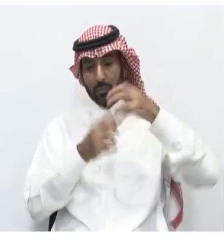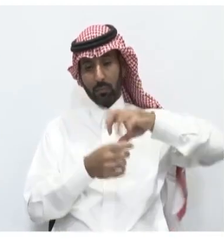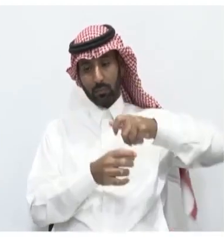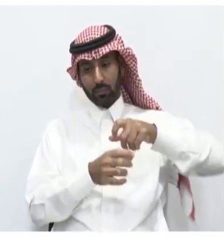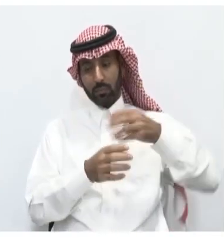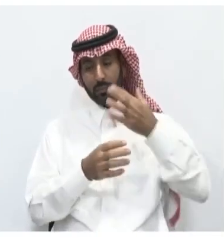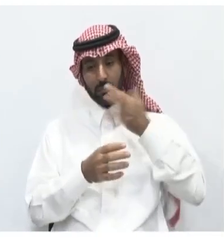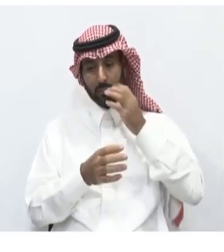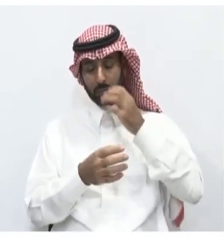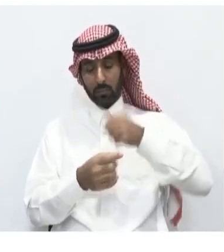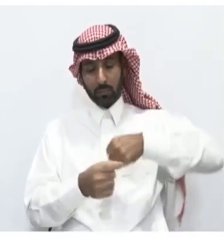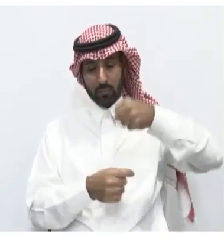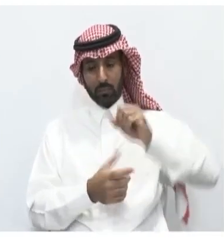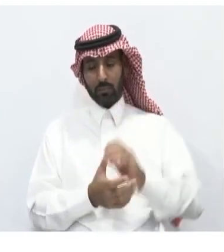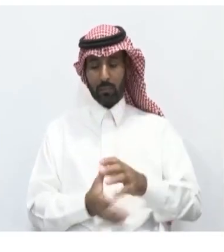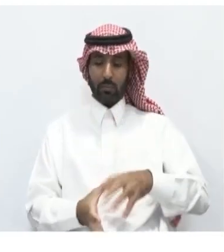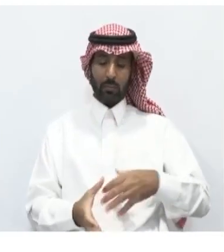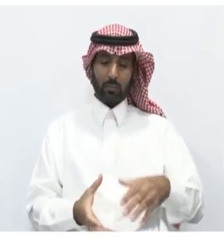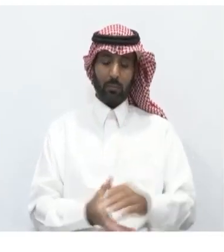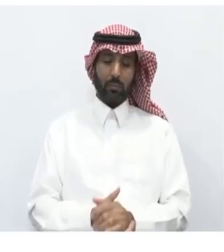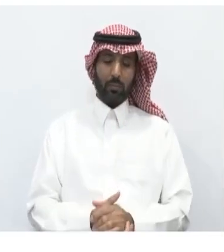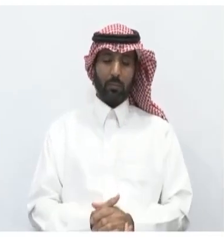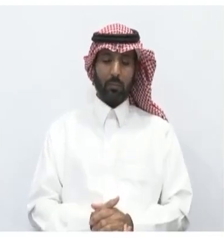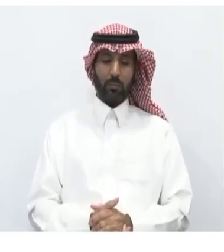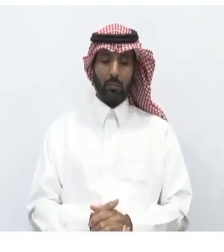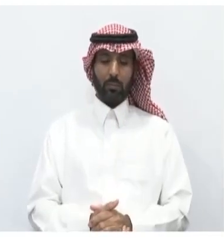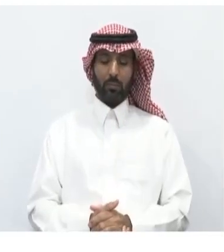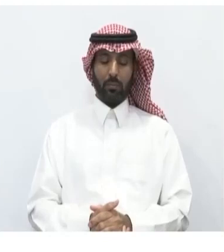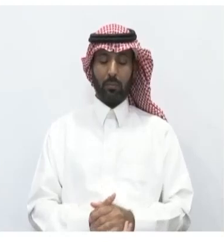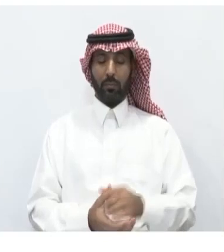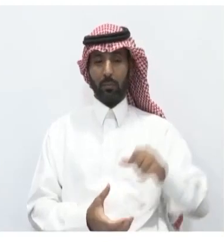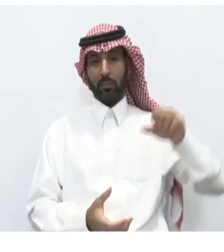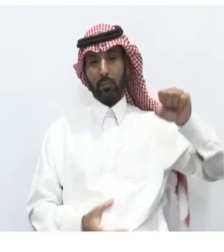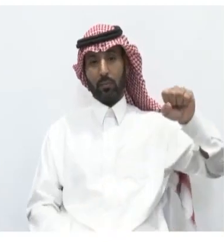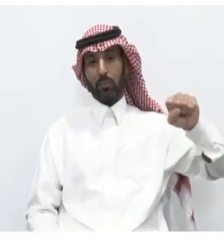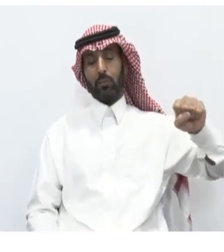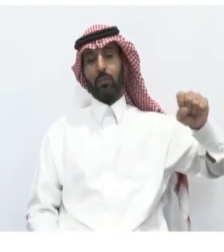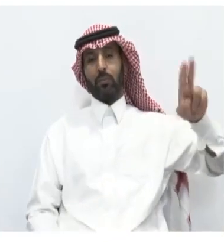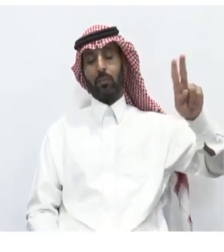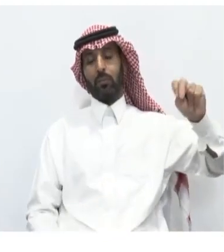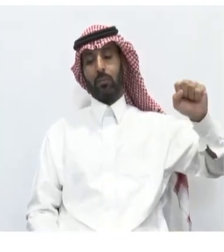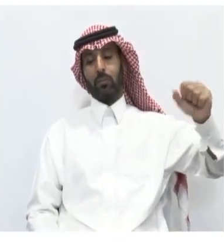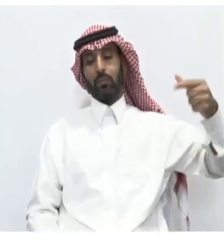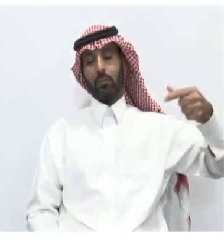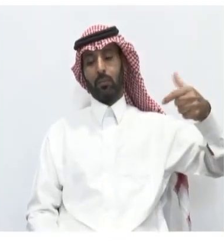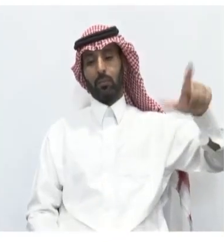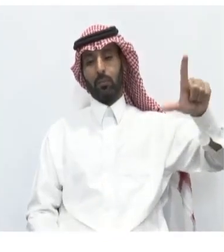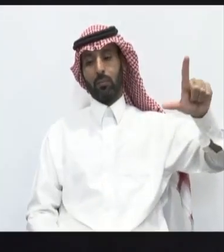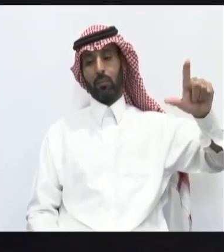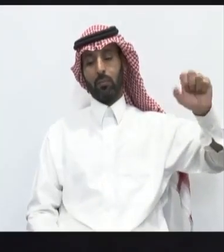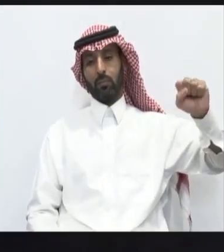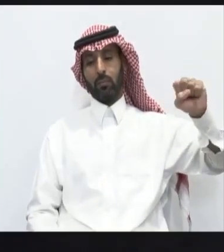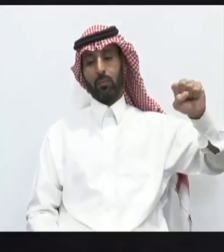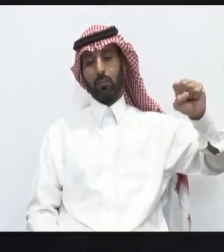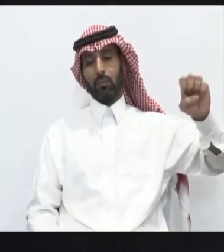in easily accessible front compartment. Sunglasses, also the word sun, you have to stress